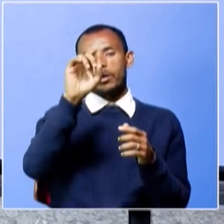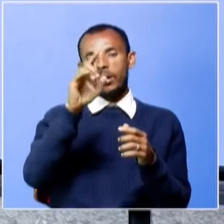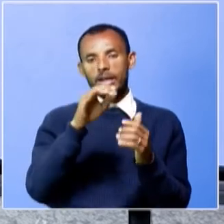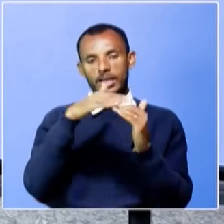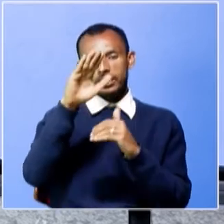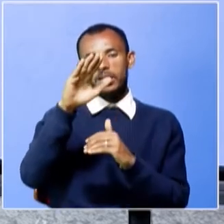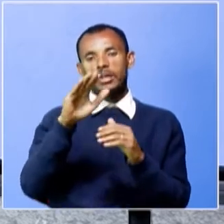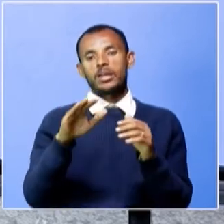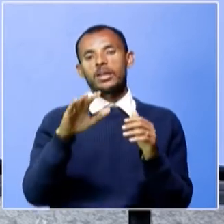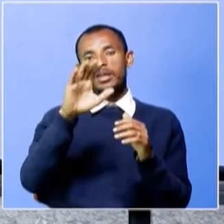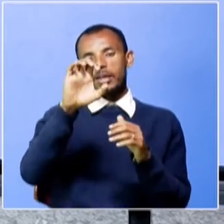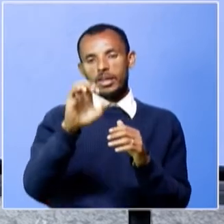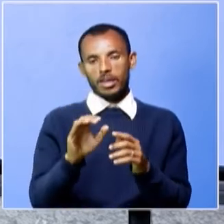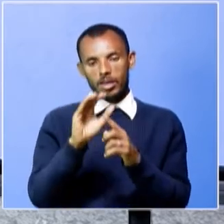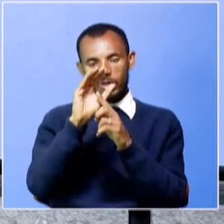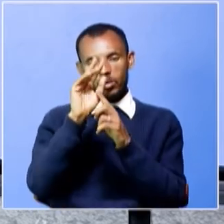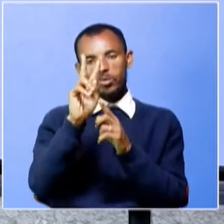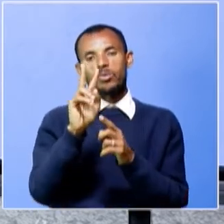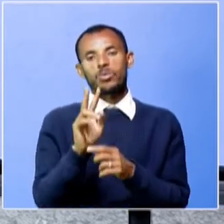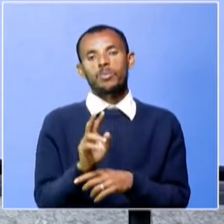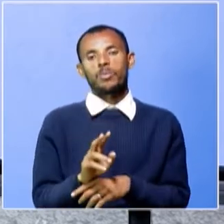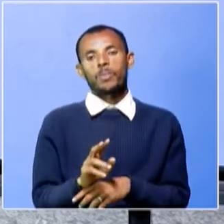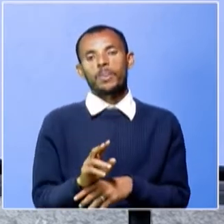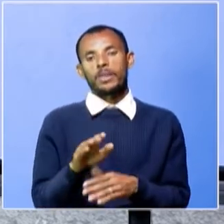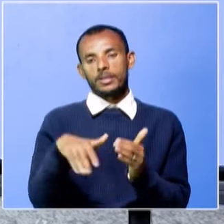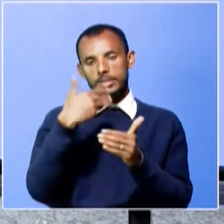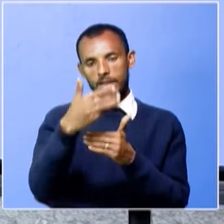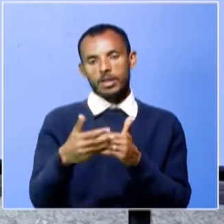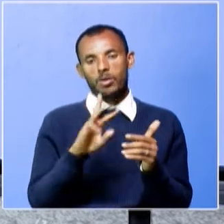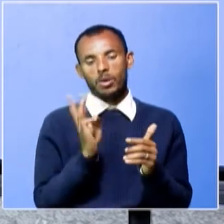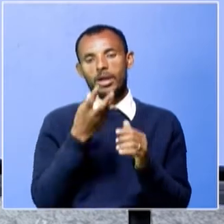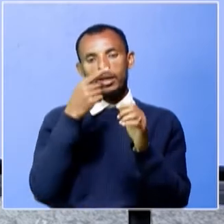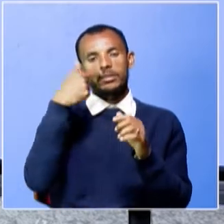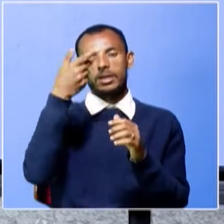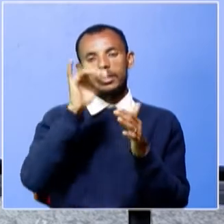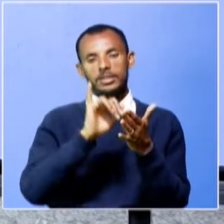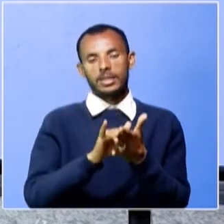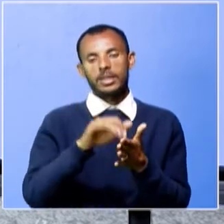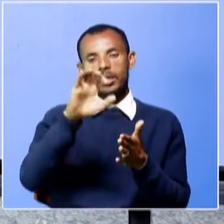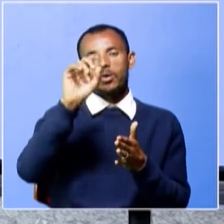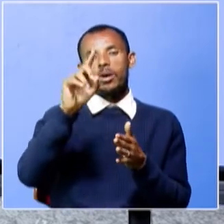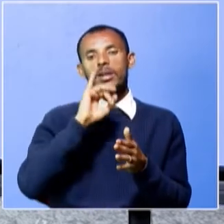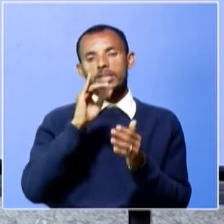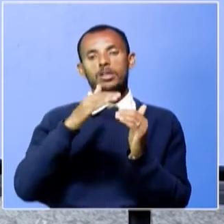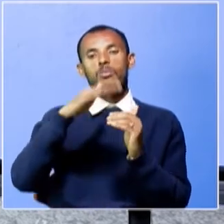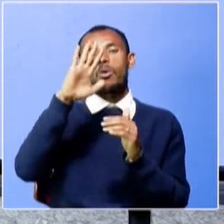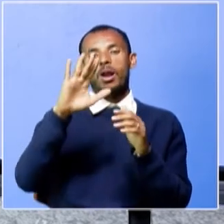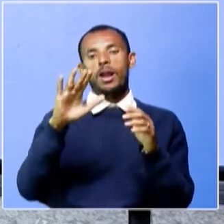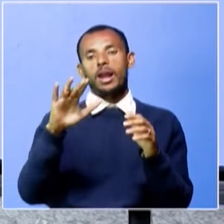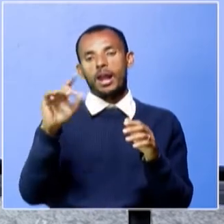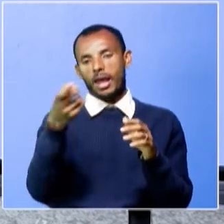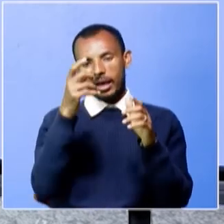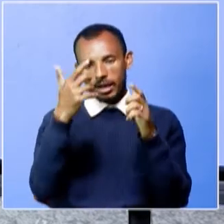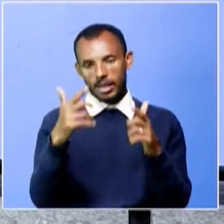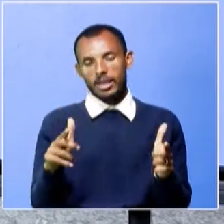greater than probability of event E2, then we can say that E1 is more likely to occur